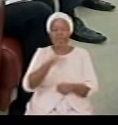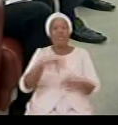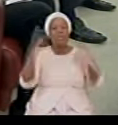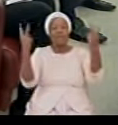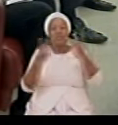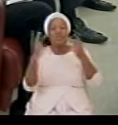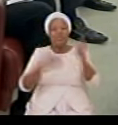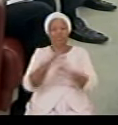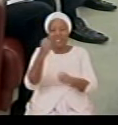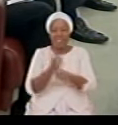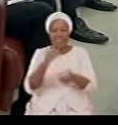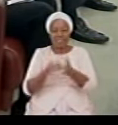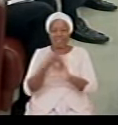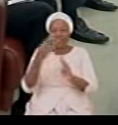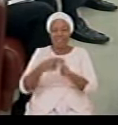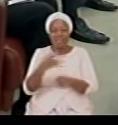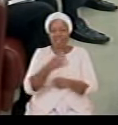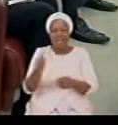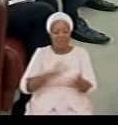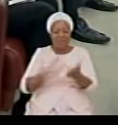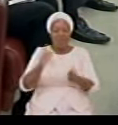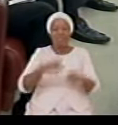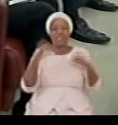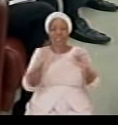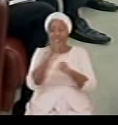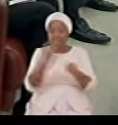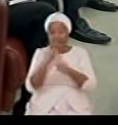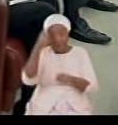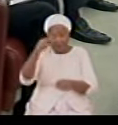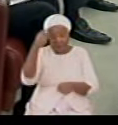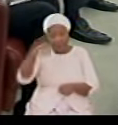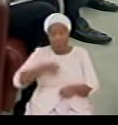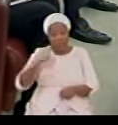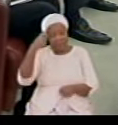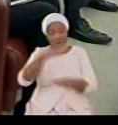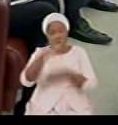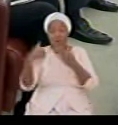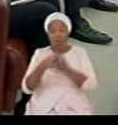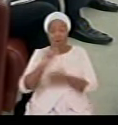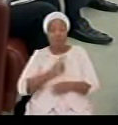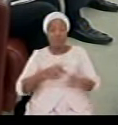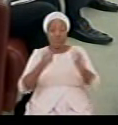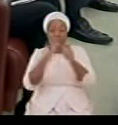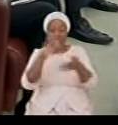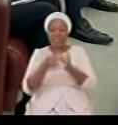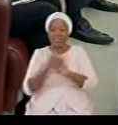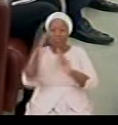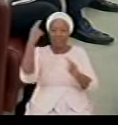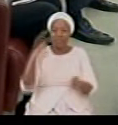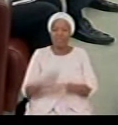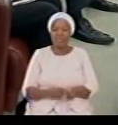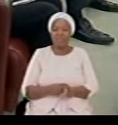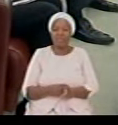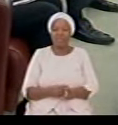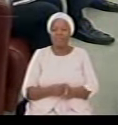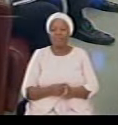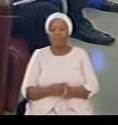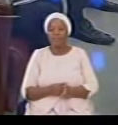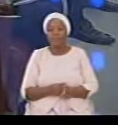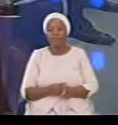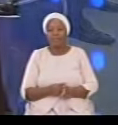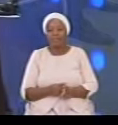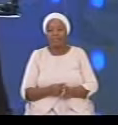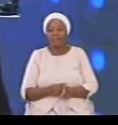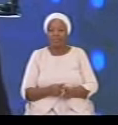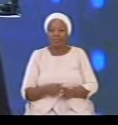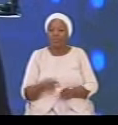year. And a glorious year for you, for me, for us all, in Jesus' name. Tell me